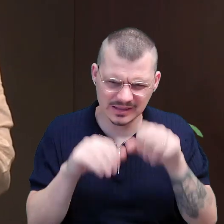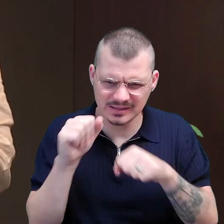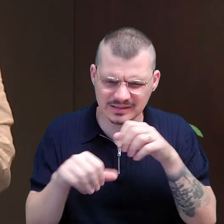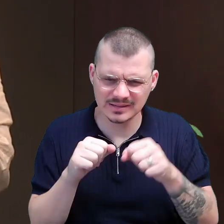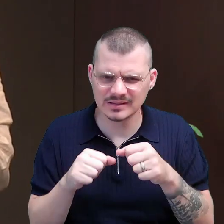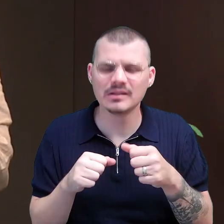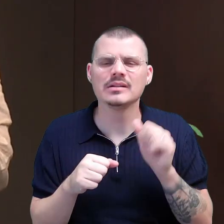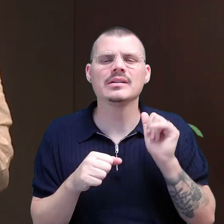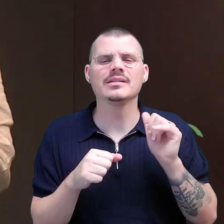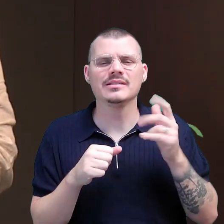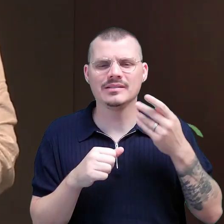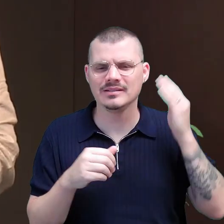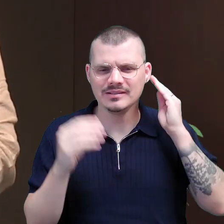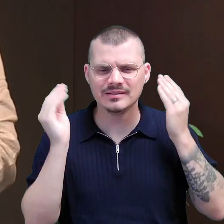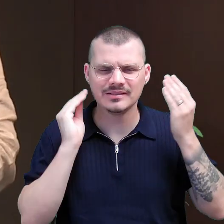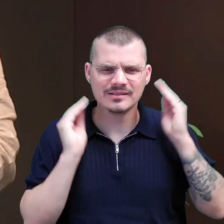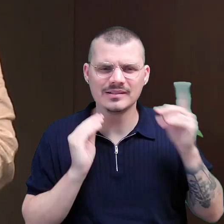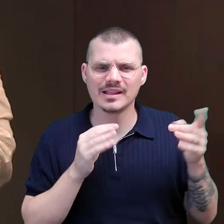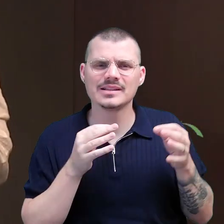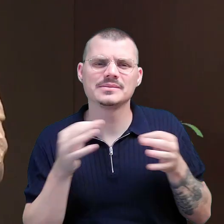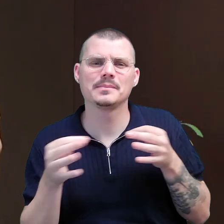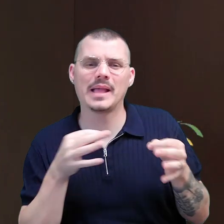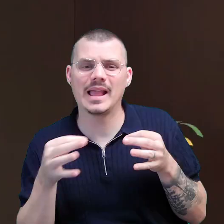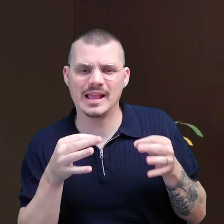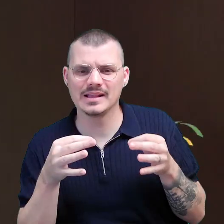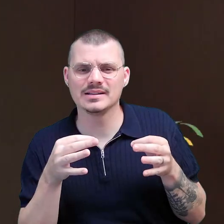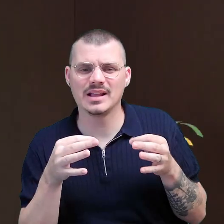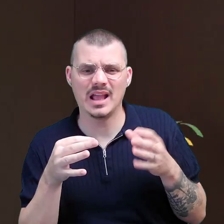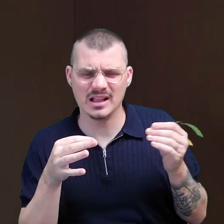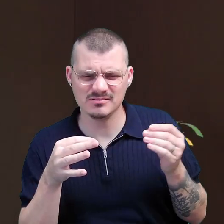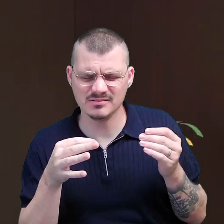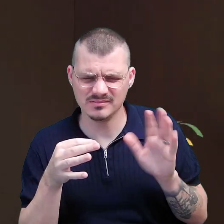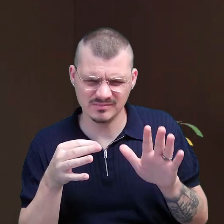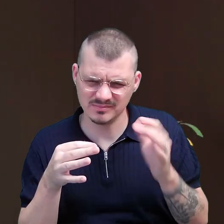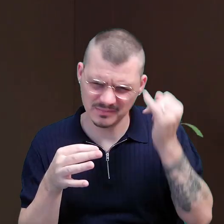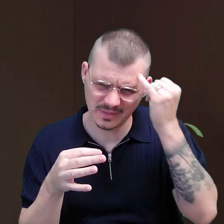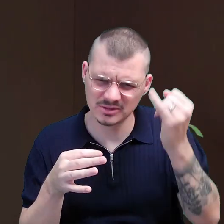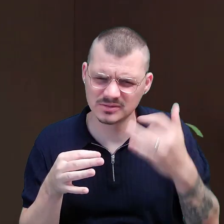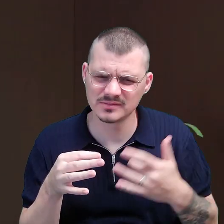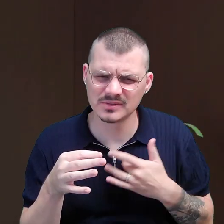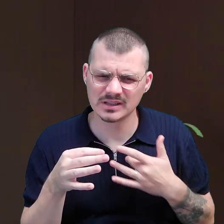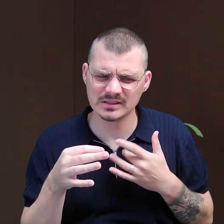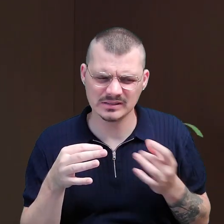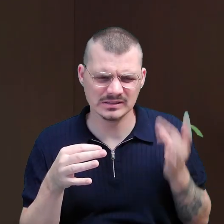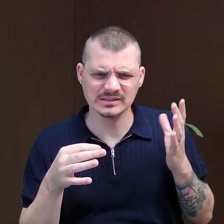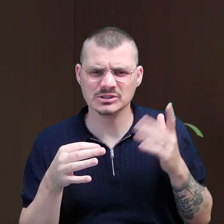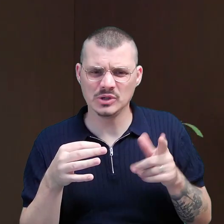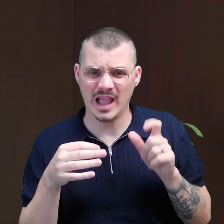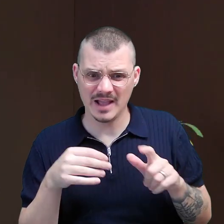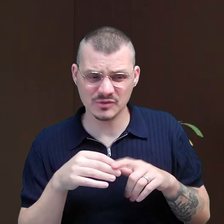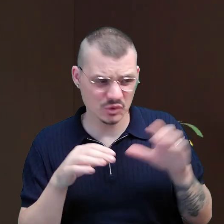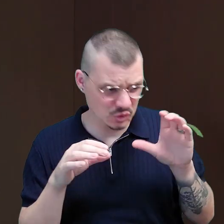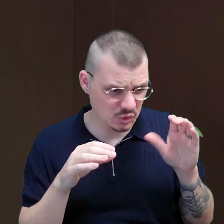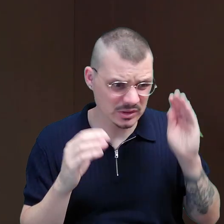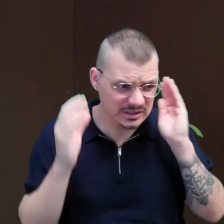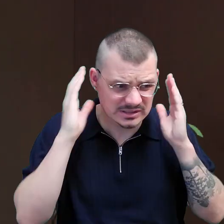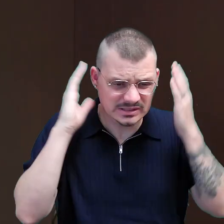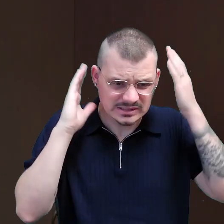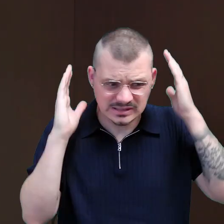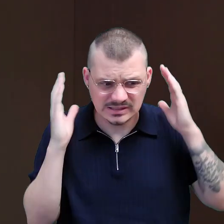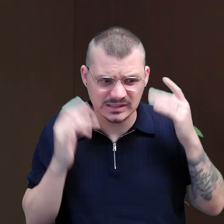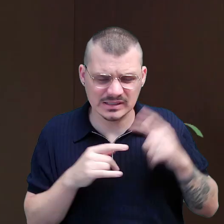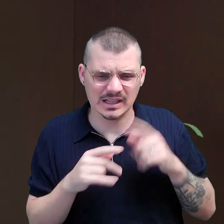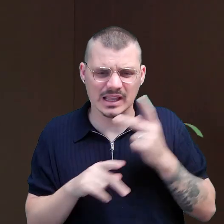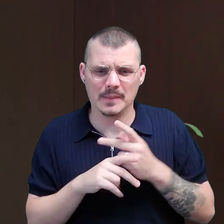the supply closet. But then they explained it to us, and what a miserable feeling to feel like you have to do all